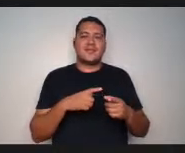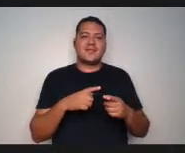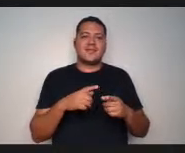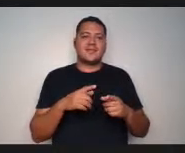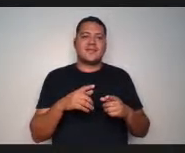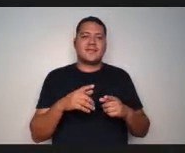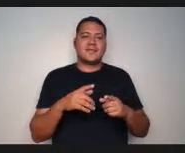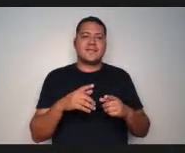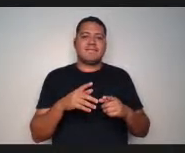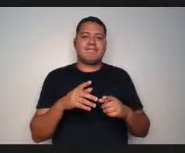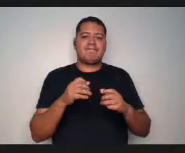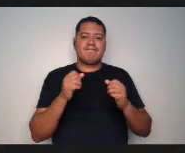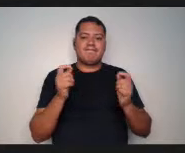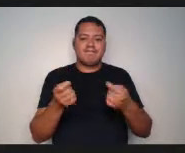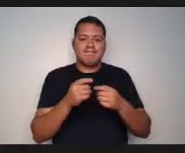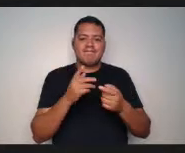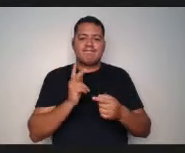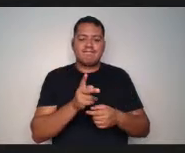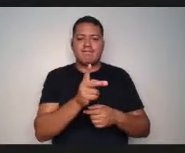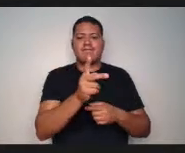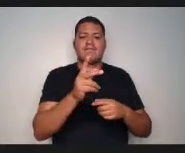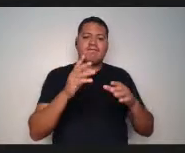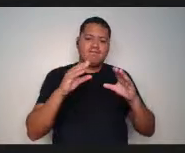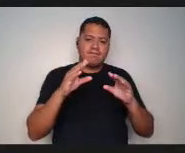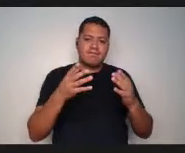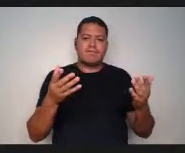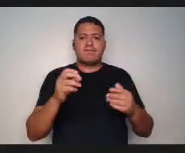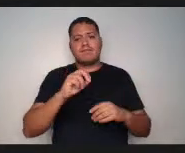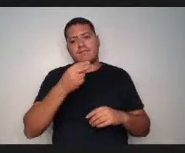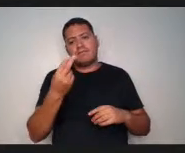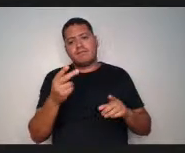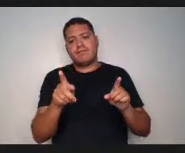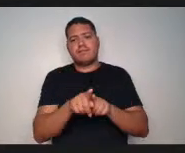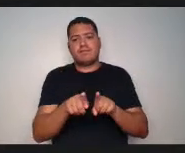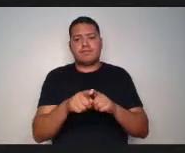low commute times that they enjoyed during the pandemic.